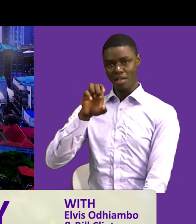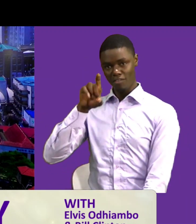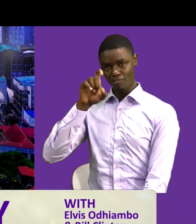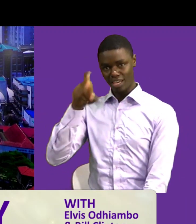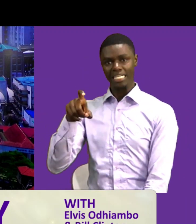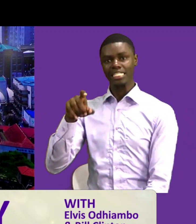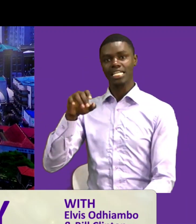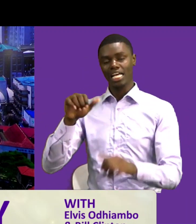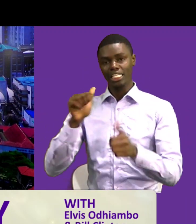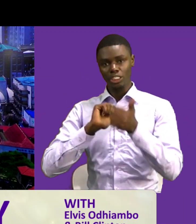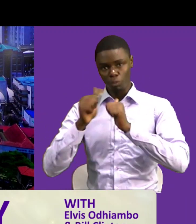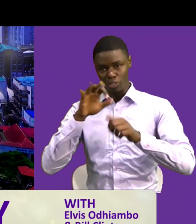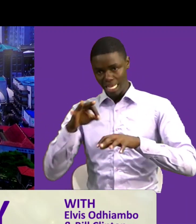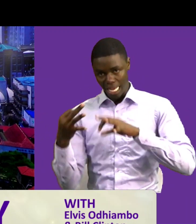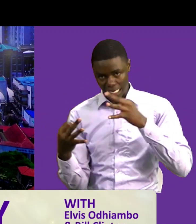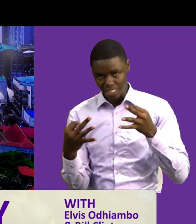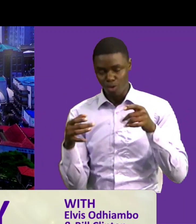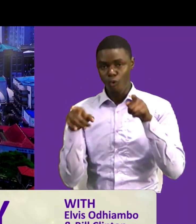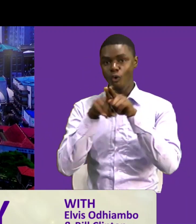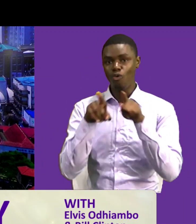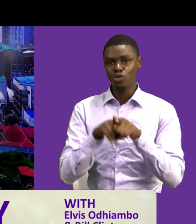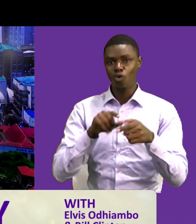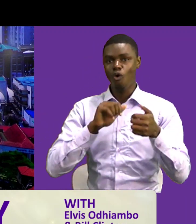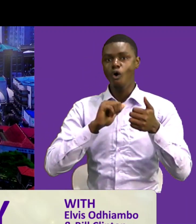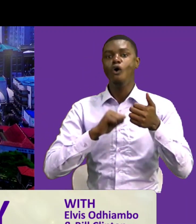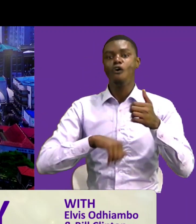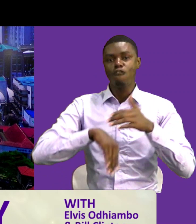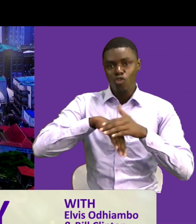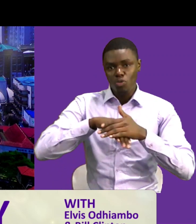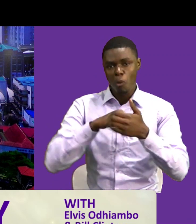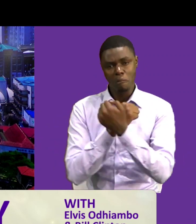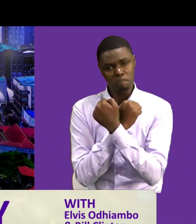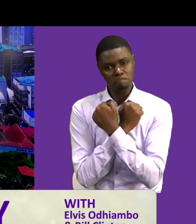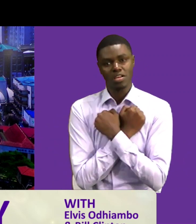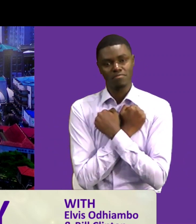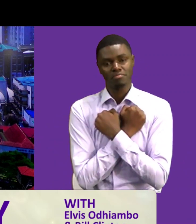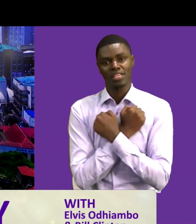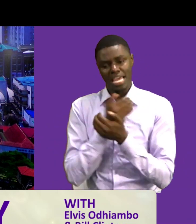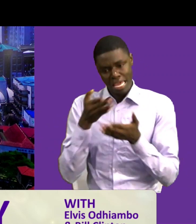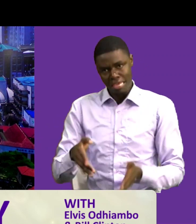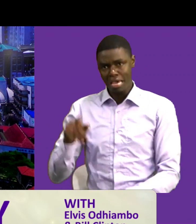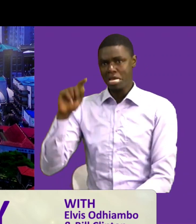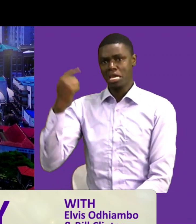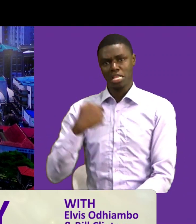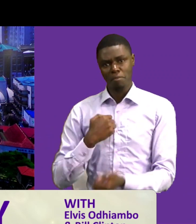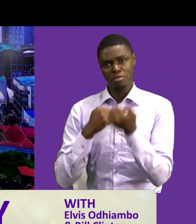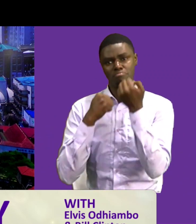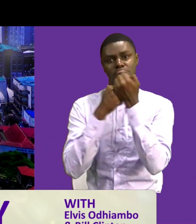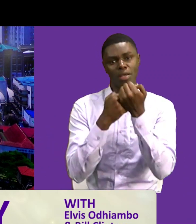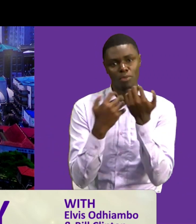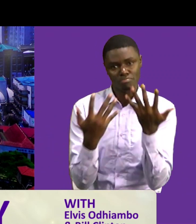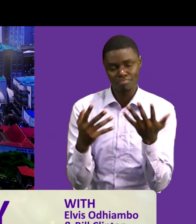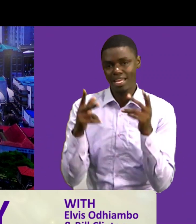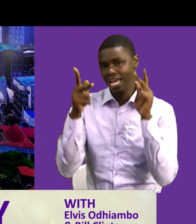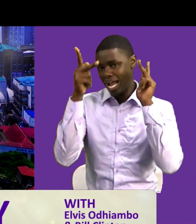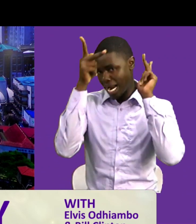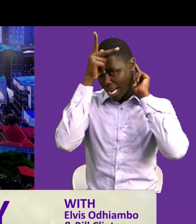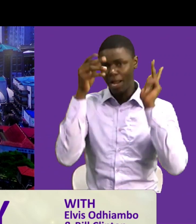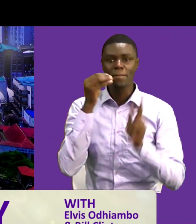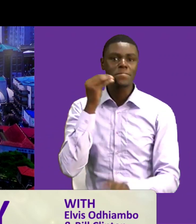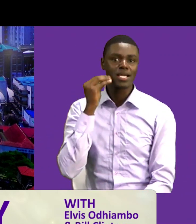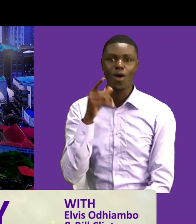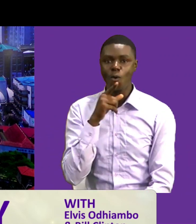a sports analyst as well as a football lover. Here in Kenya I support Kakamega